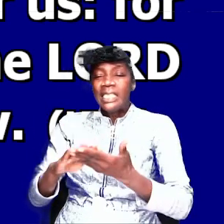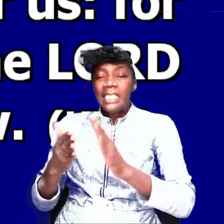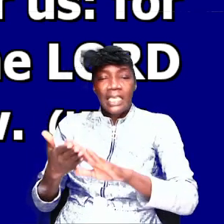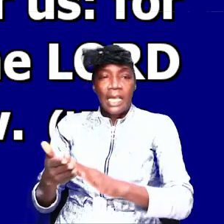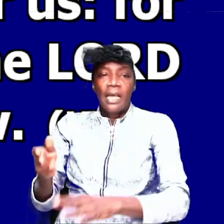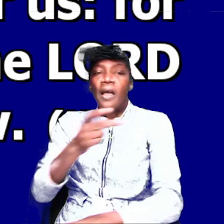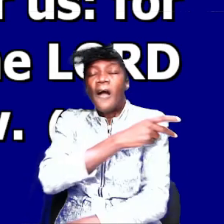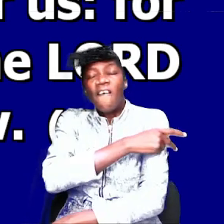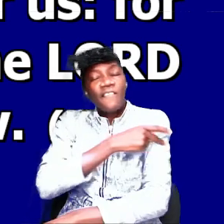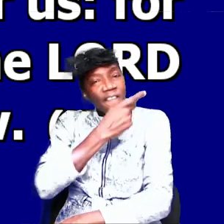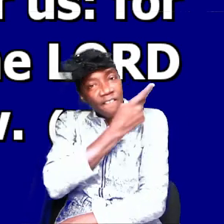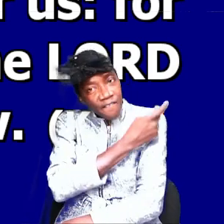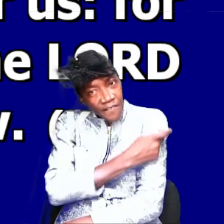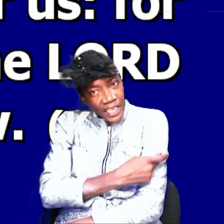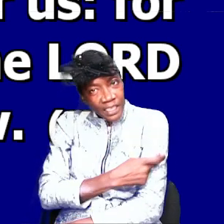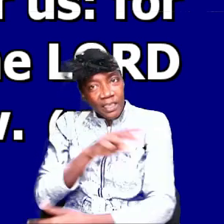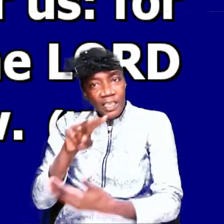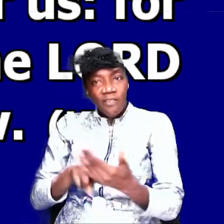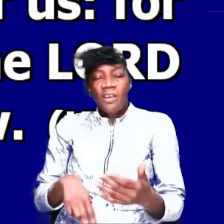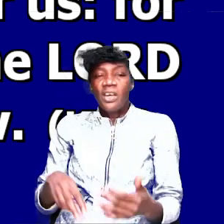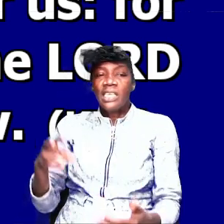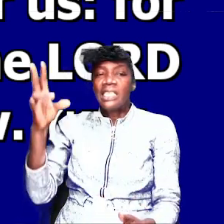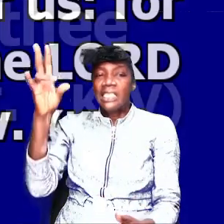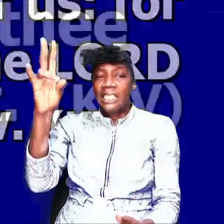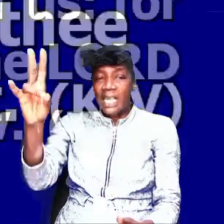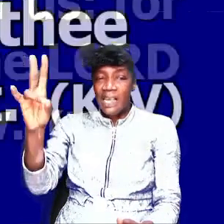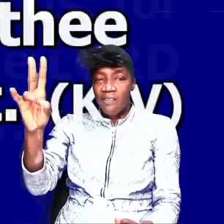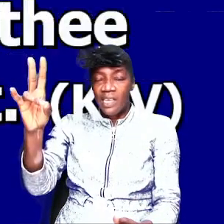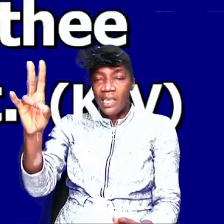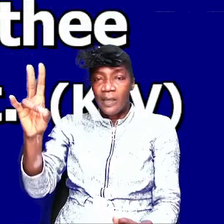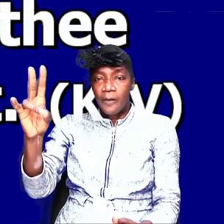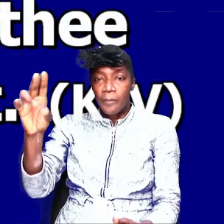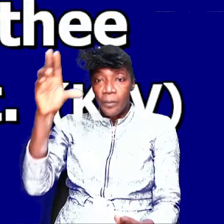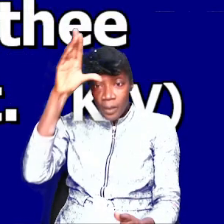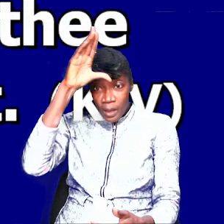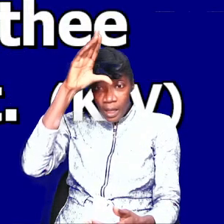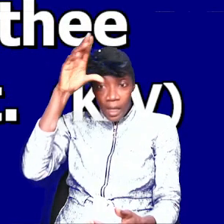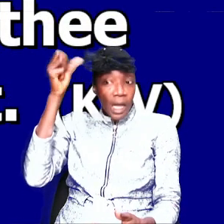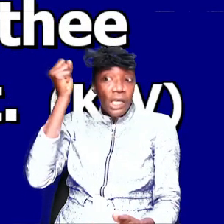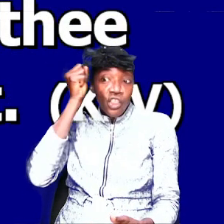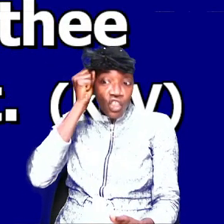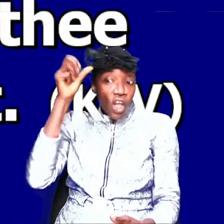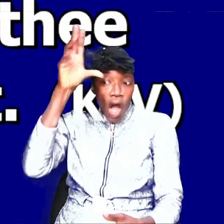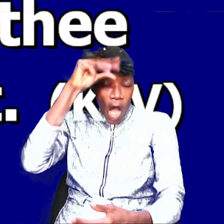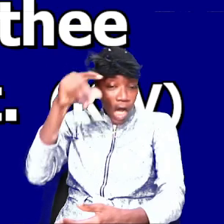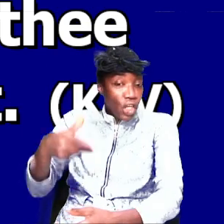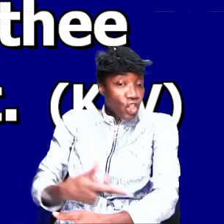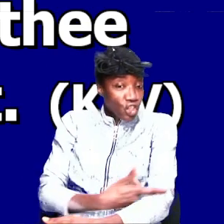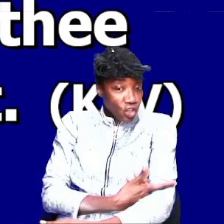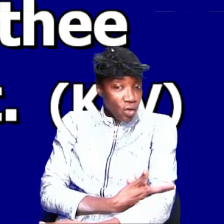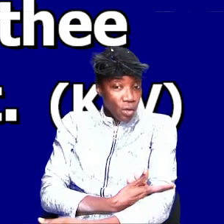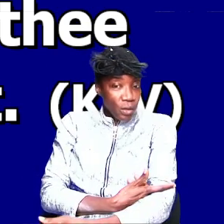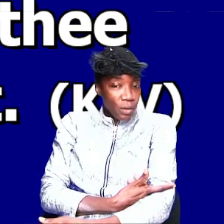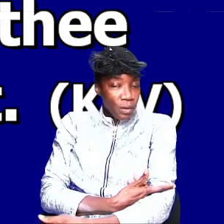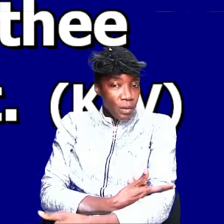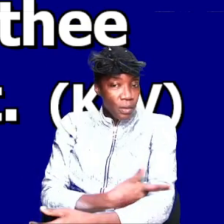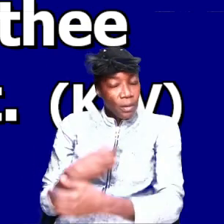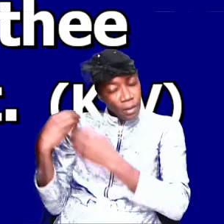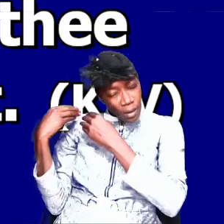Philistine. Verse 7. So Jonathan and his armor bearer, Jonathan's armor bearer